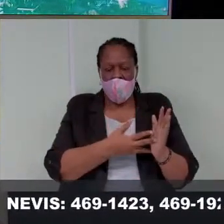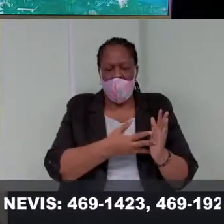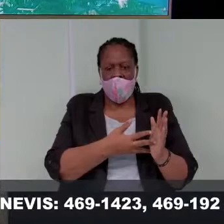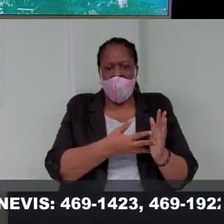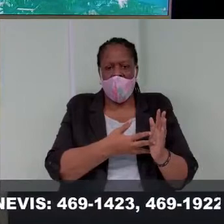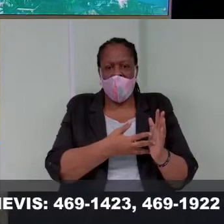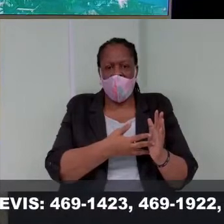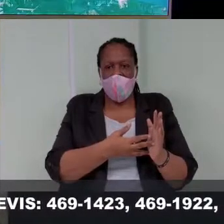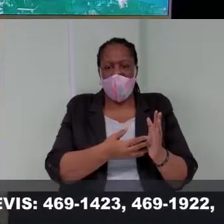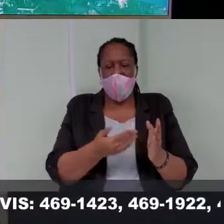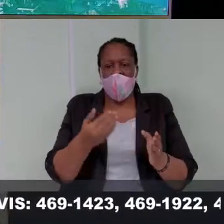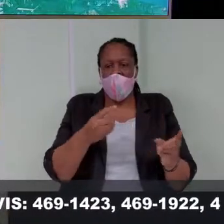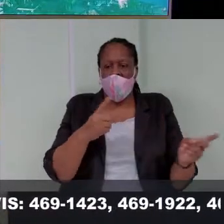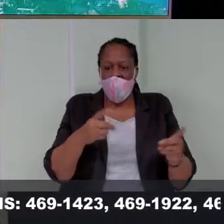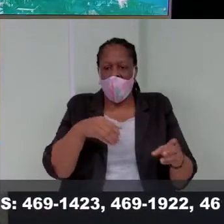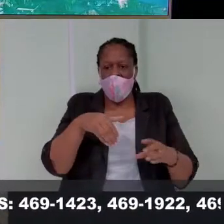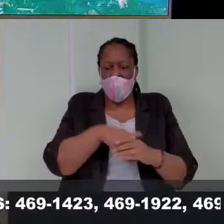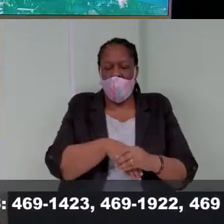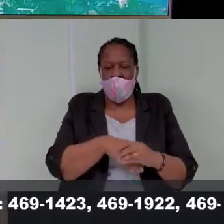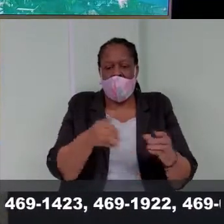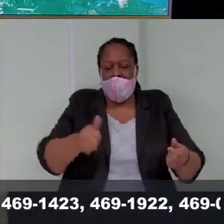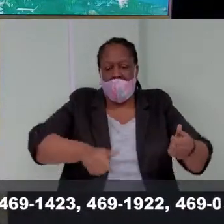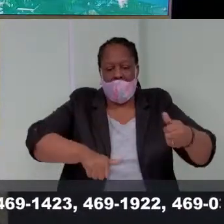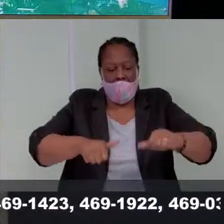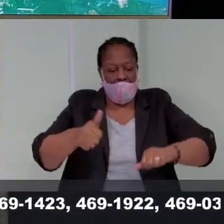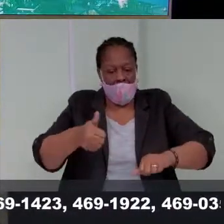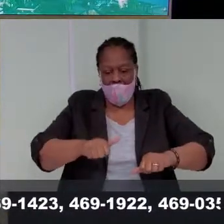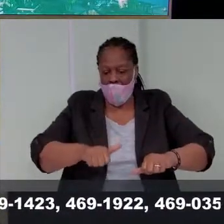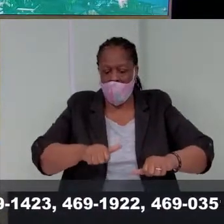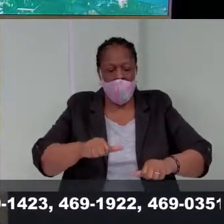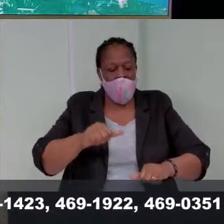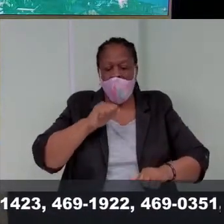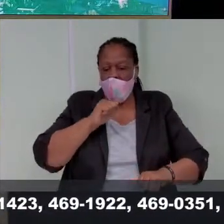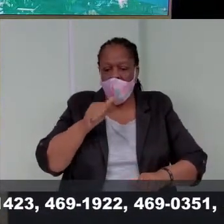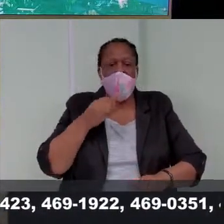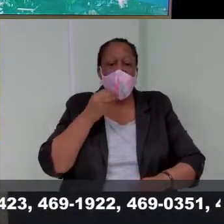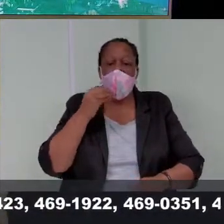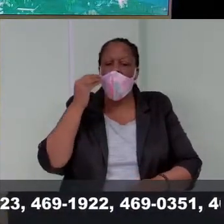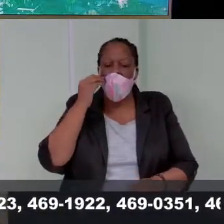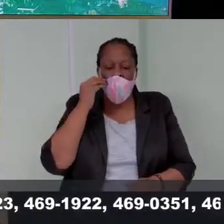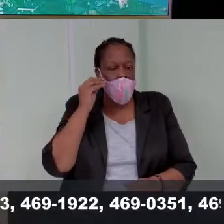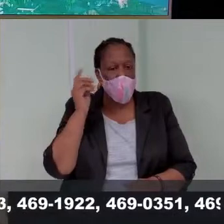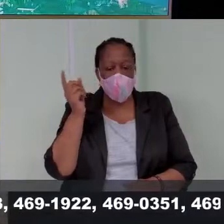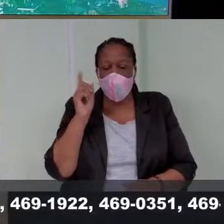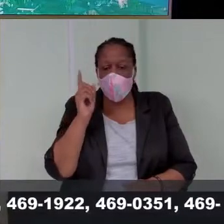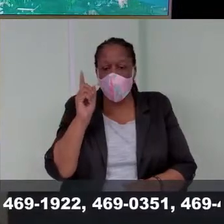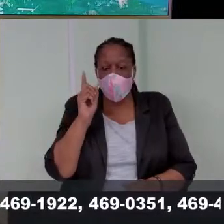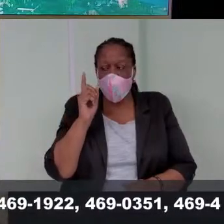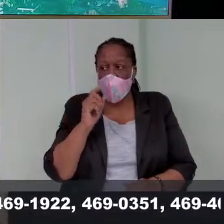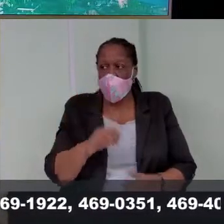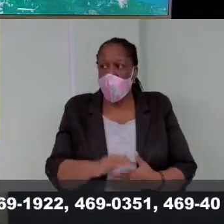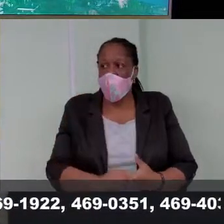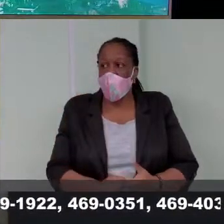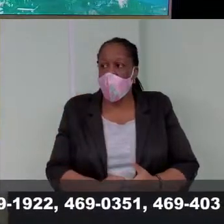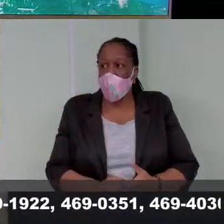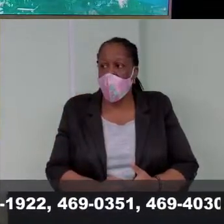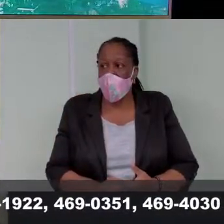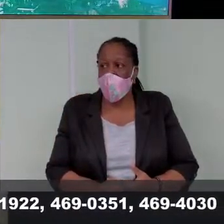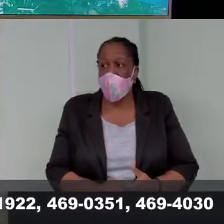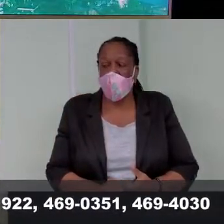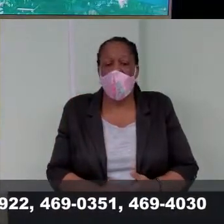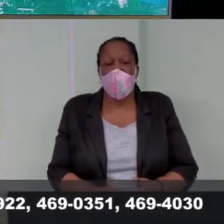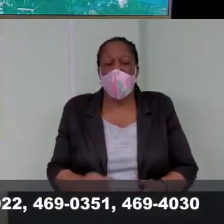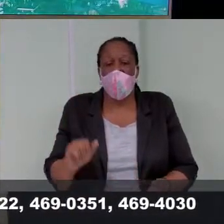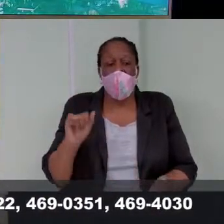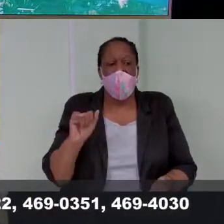a laboratory. And so even if someone has access to the home testing, that might just be for their own peace